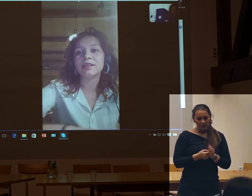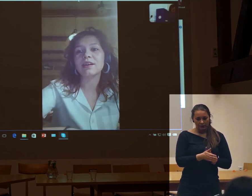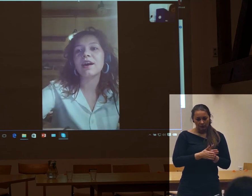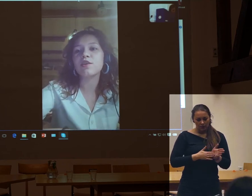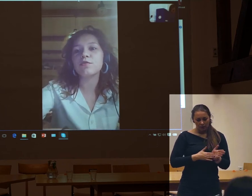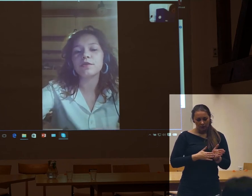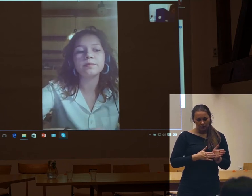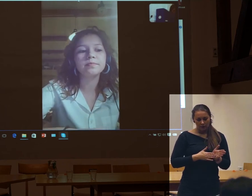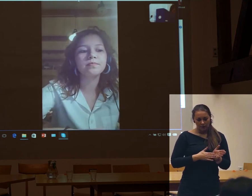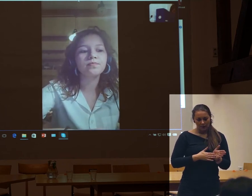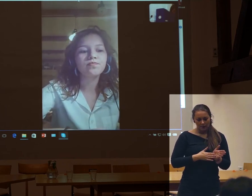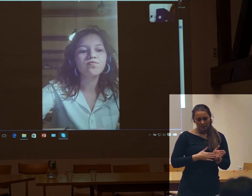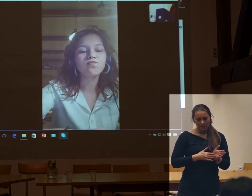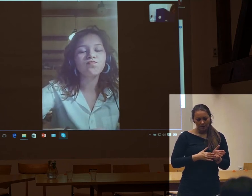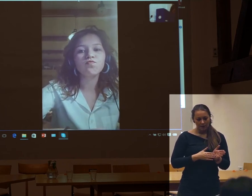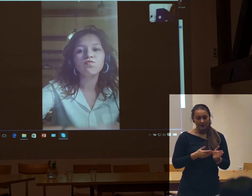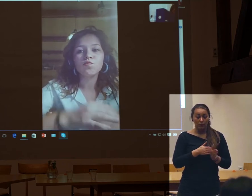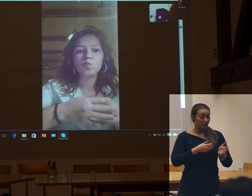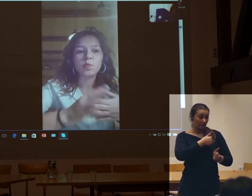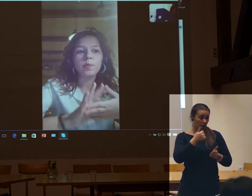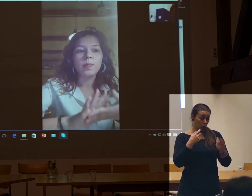it's a kind of,